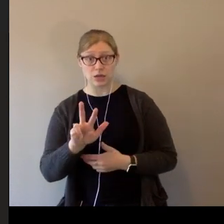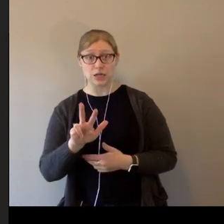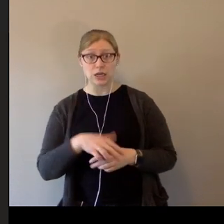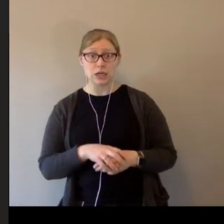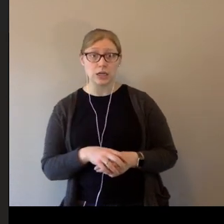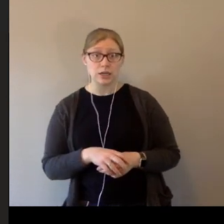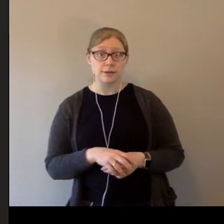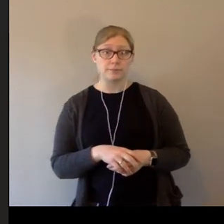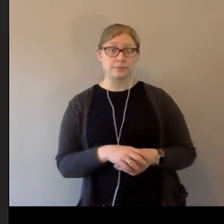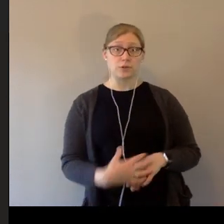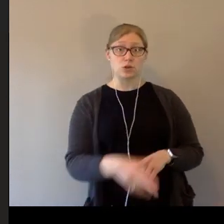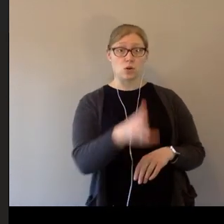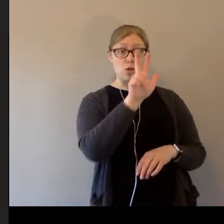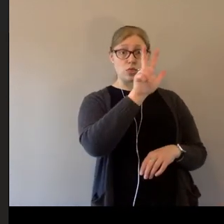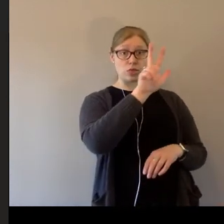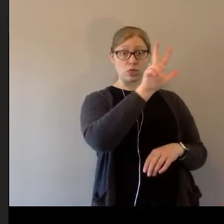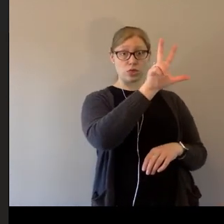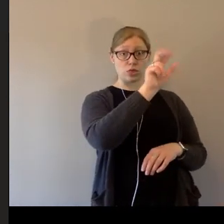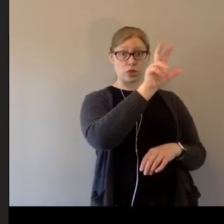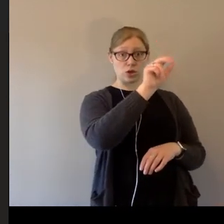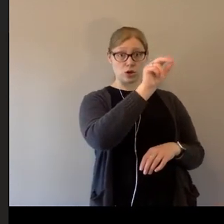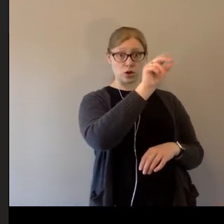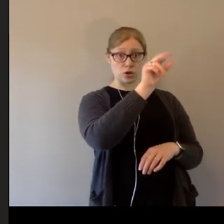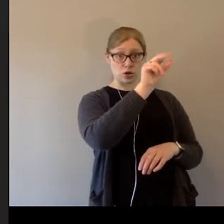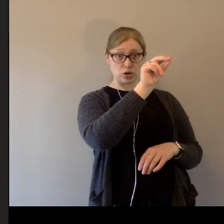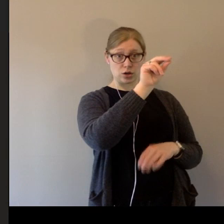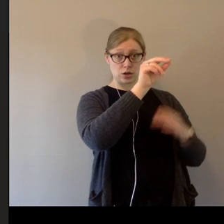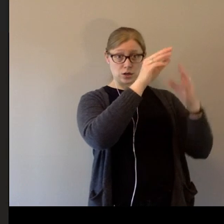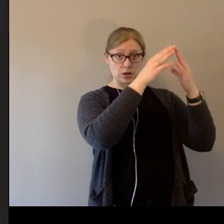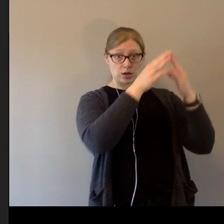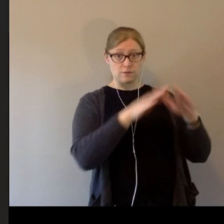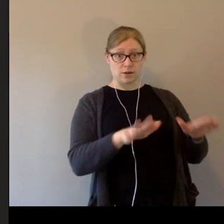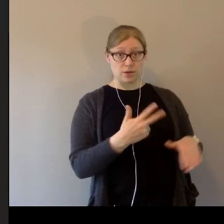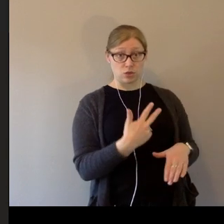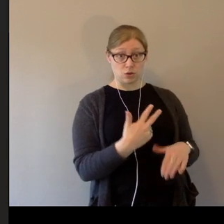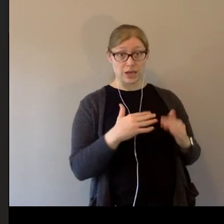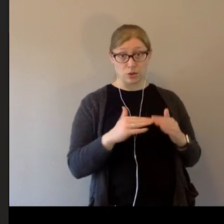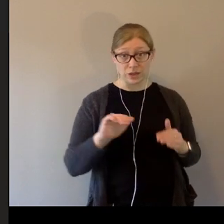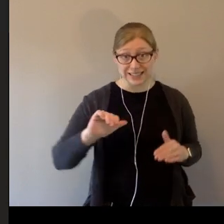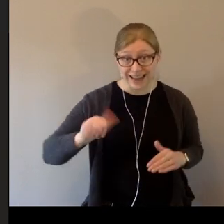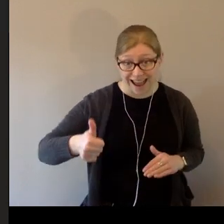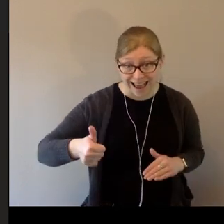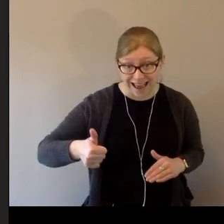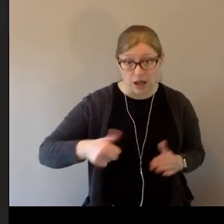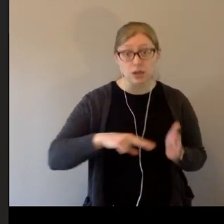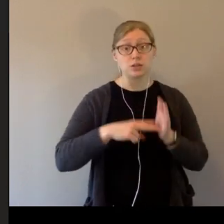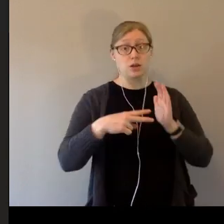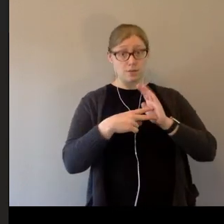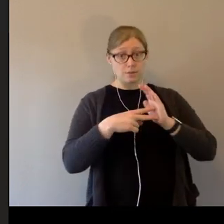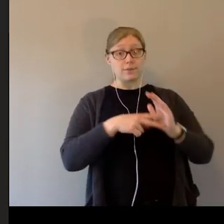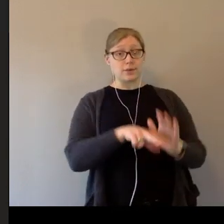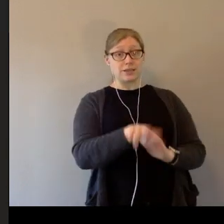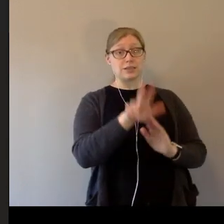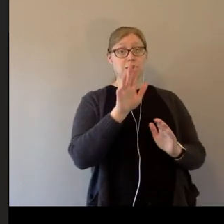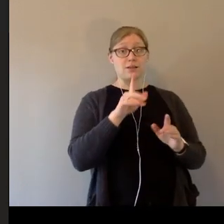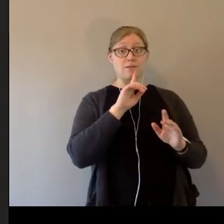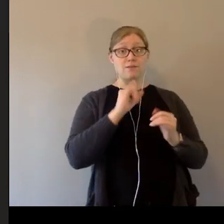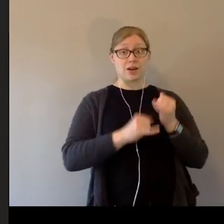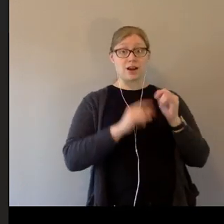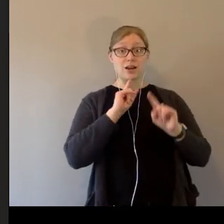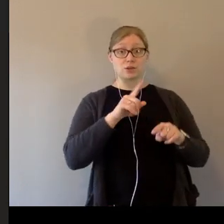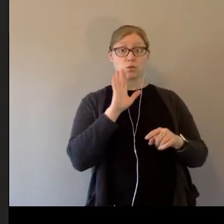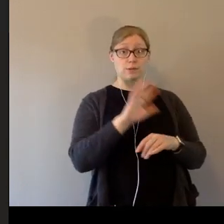so my final answer is going to be 30 divided by 3 is 10, and square root of 3.